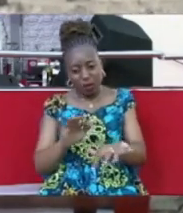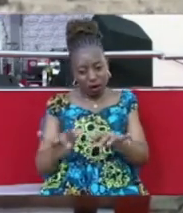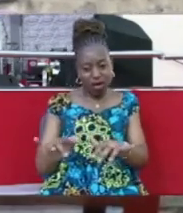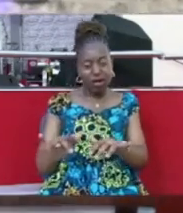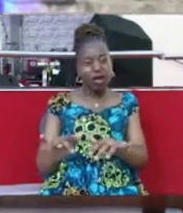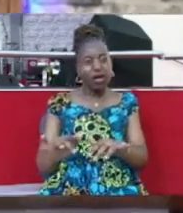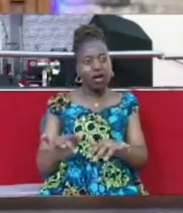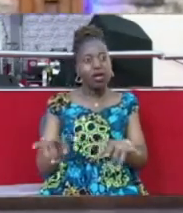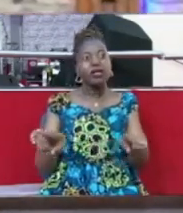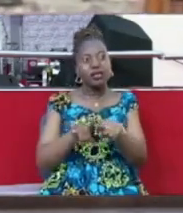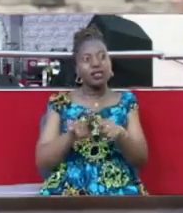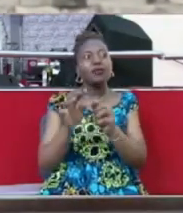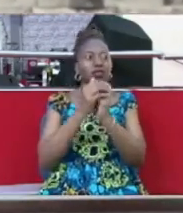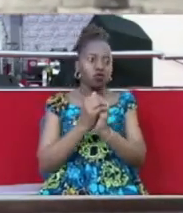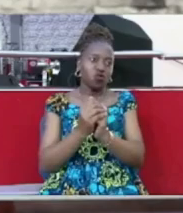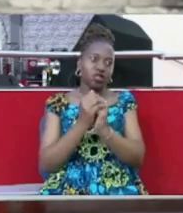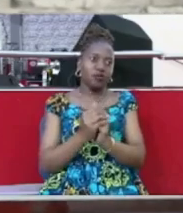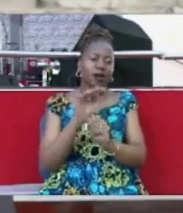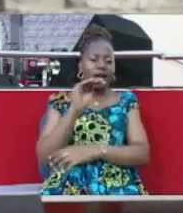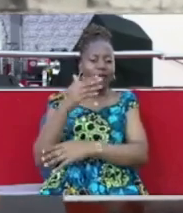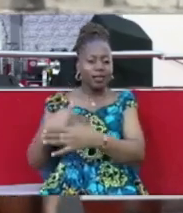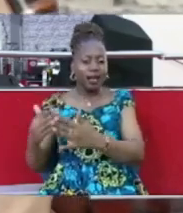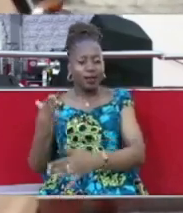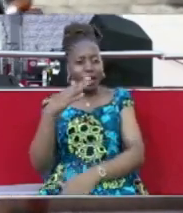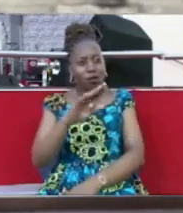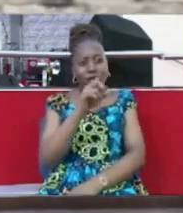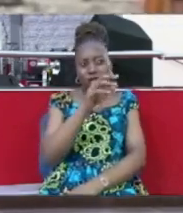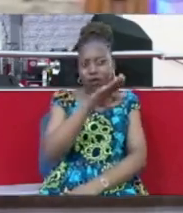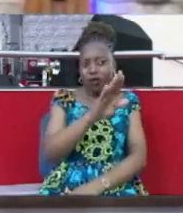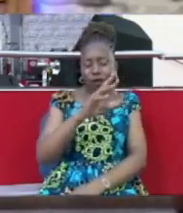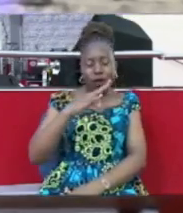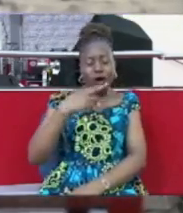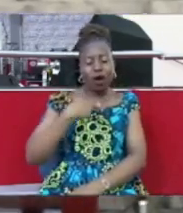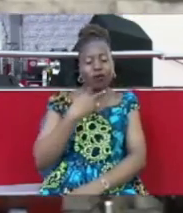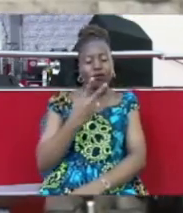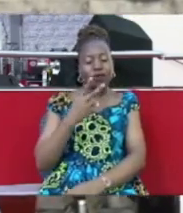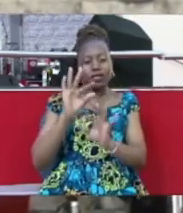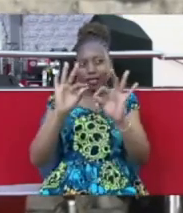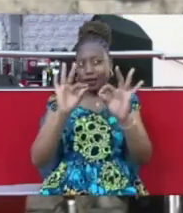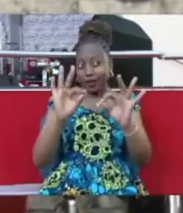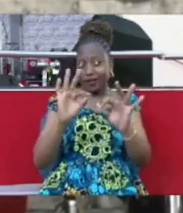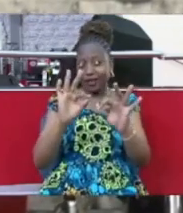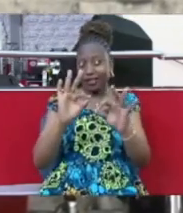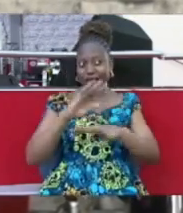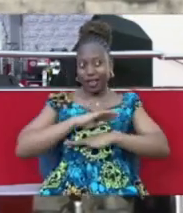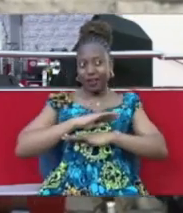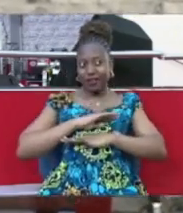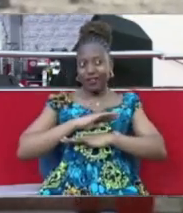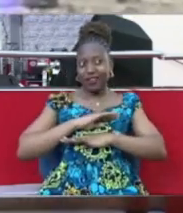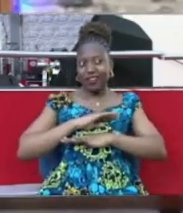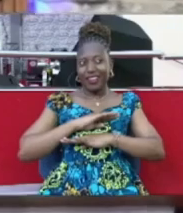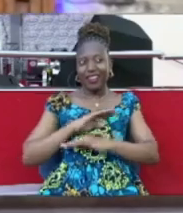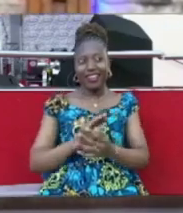neighbor and ask them, can your voice be found on the keyboard? Muulize sauti yako inaweza patikana pale. Even if it can't be found on the keyboard, you